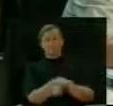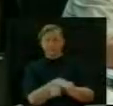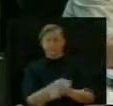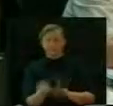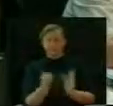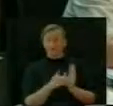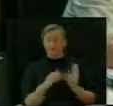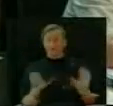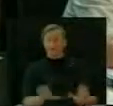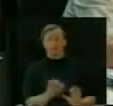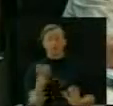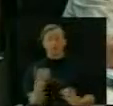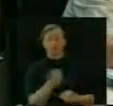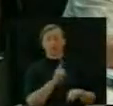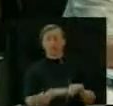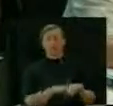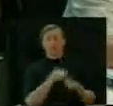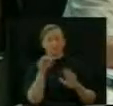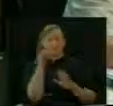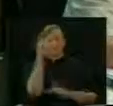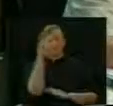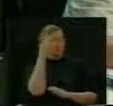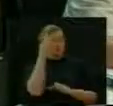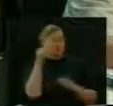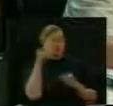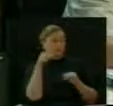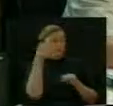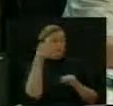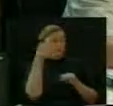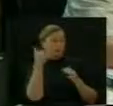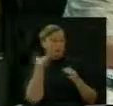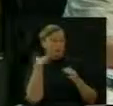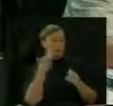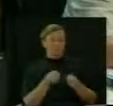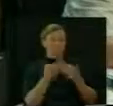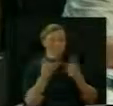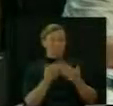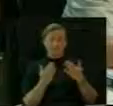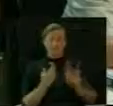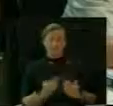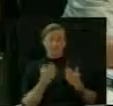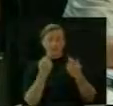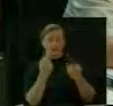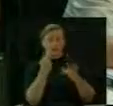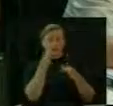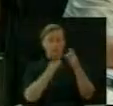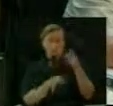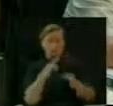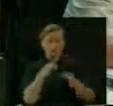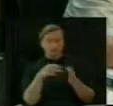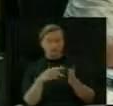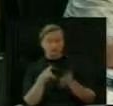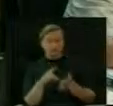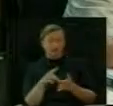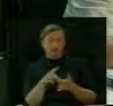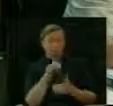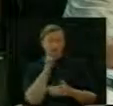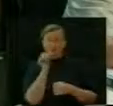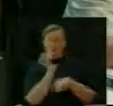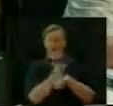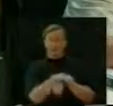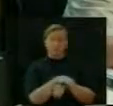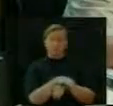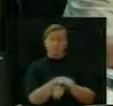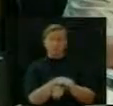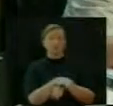enforcement and making, again, we do this all the time. The federal government has committees that recommend judges pay, and